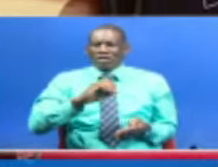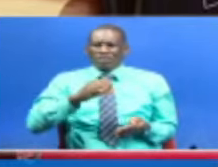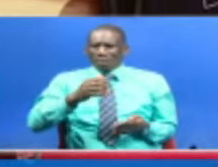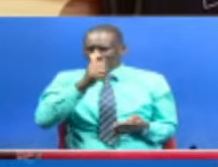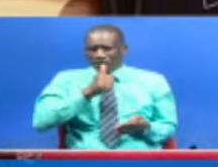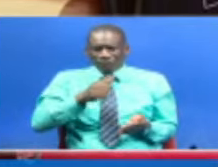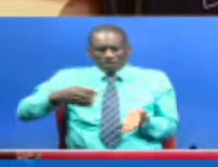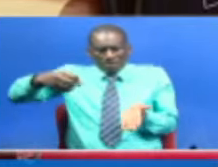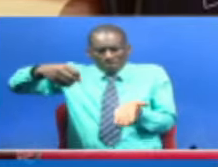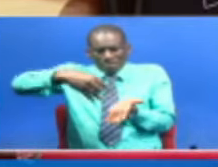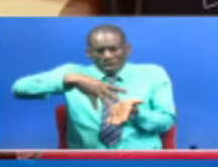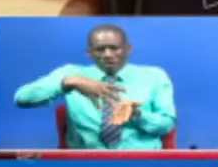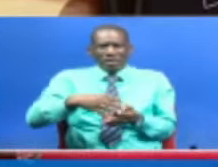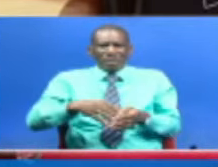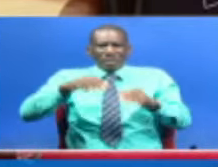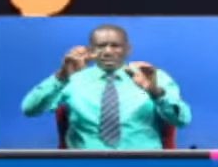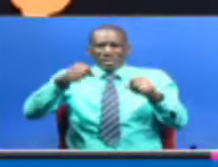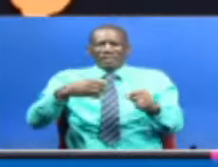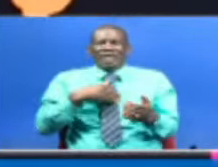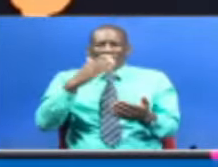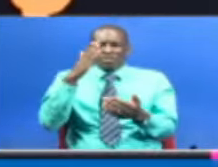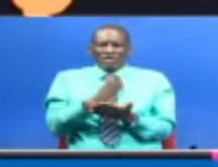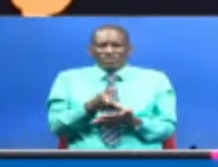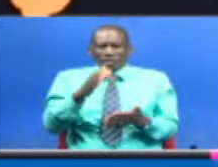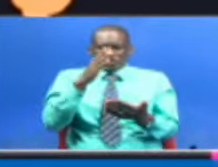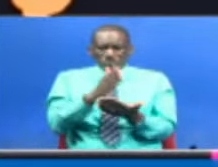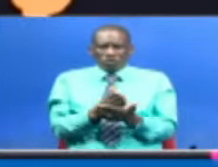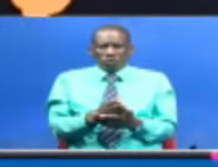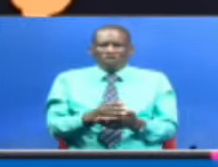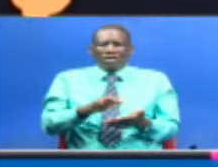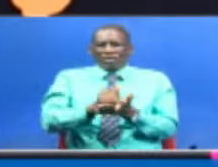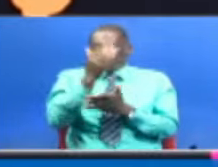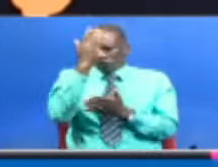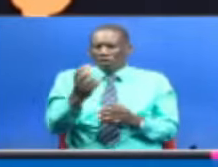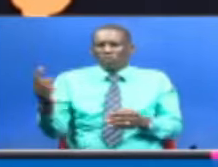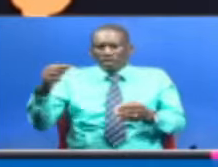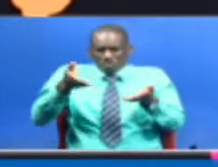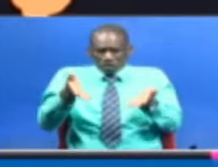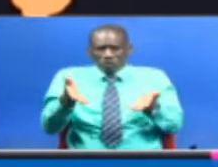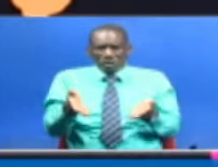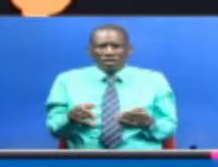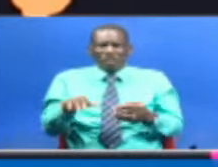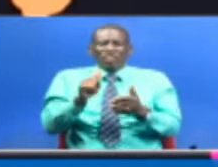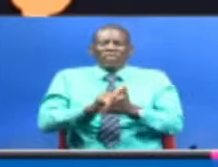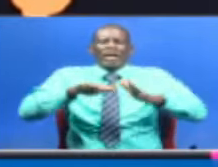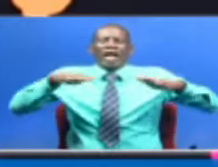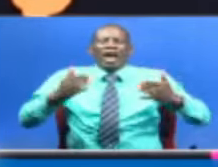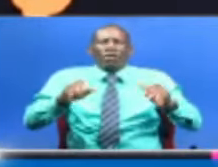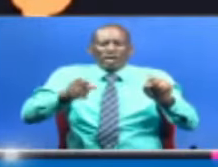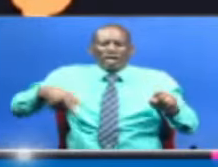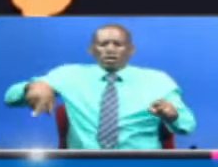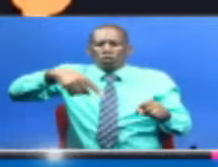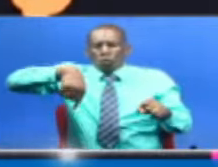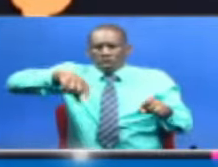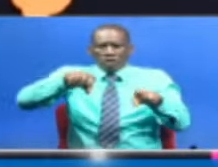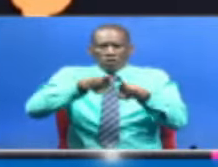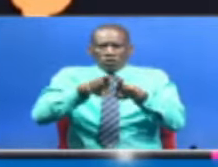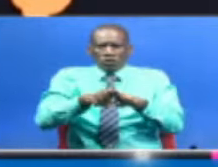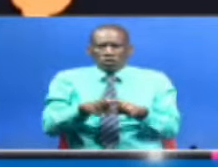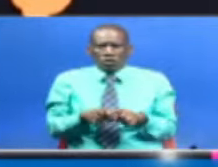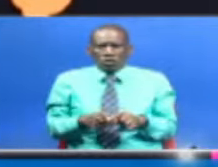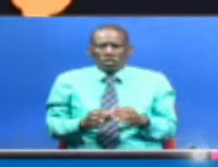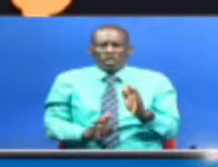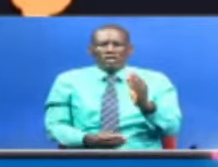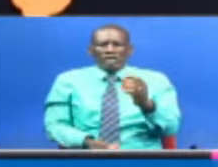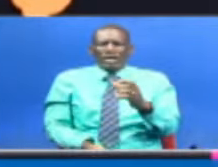Well, I believe that's true. And in fact, that's why we are here today, that how can we also develop